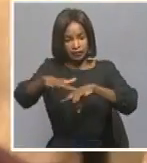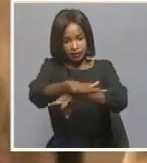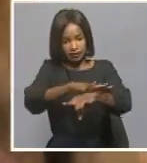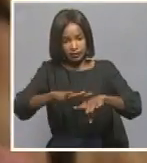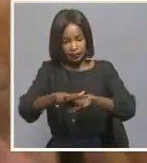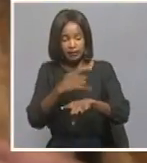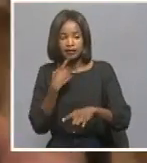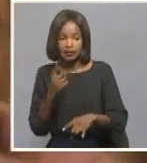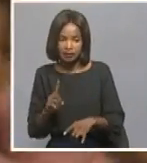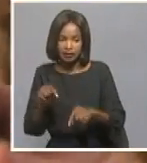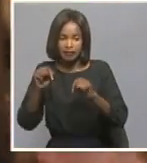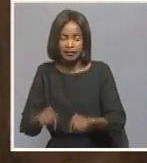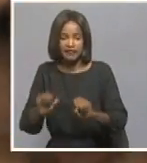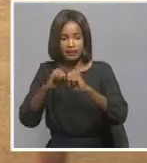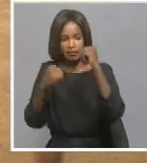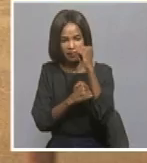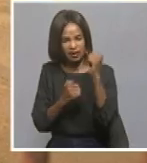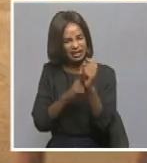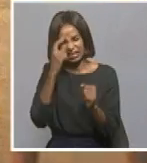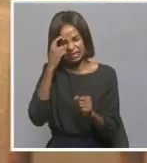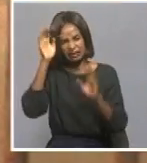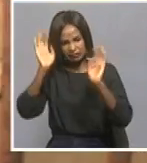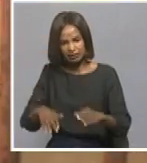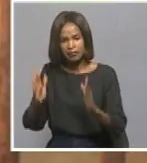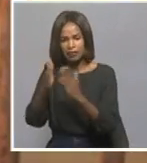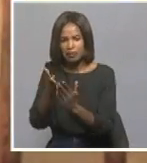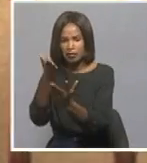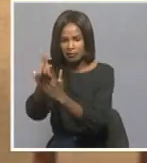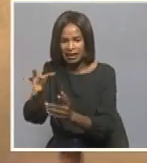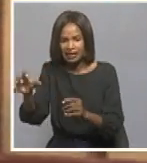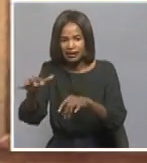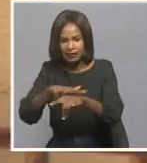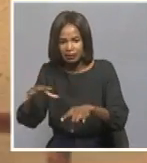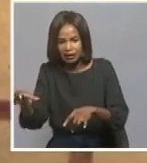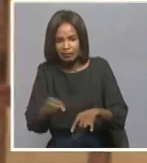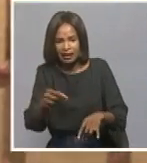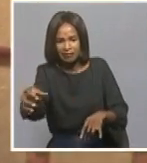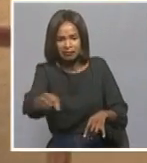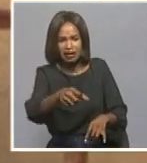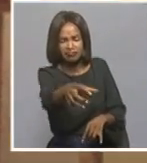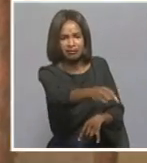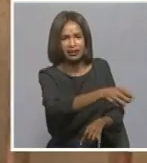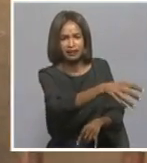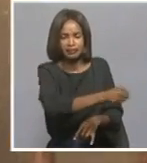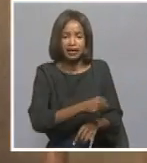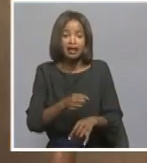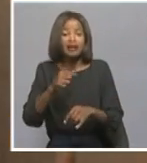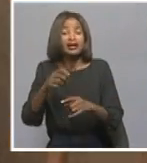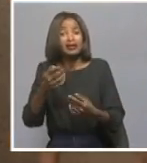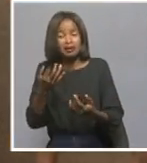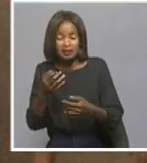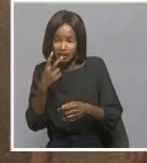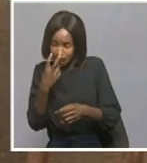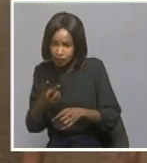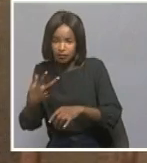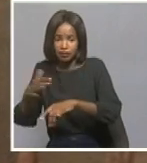says this leaves the SPCA with no choice but to take in the animals, especially if they are vaccinated and